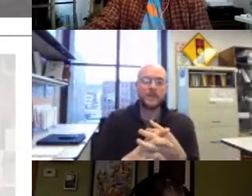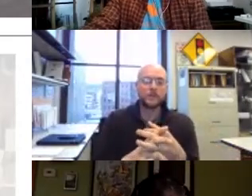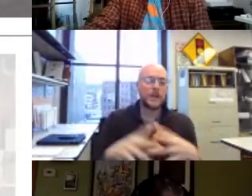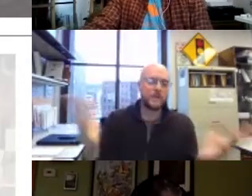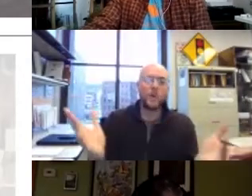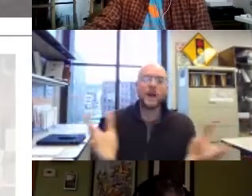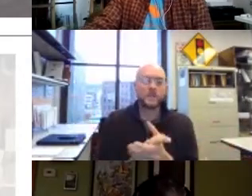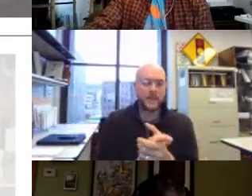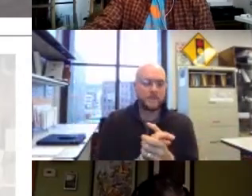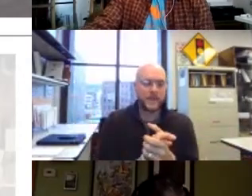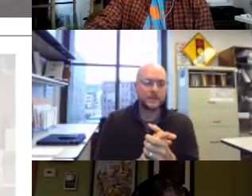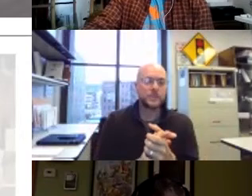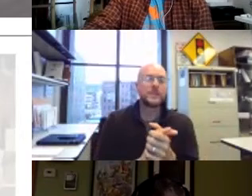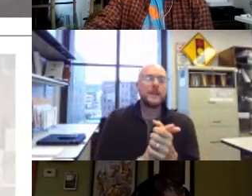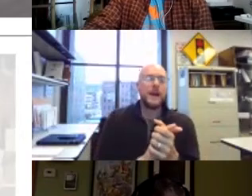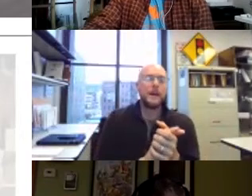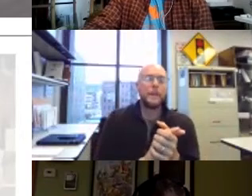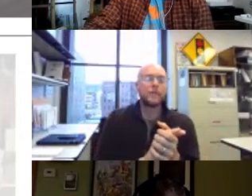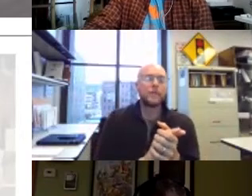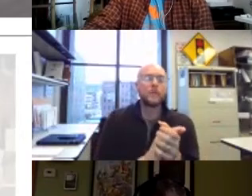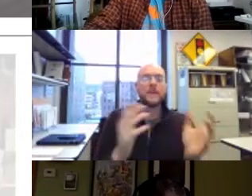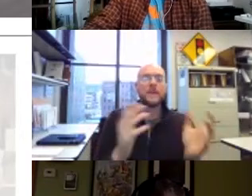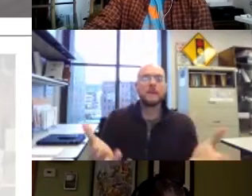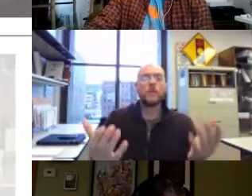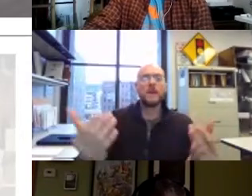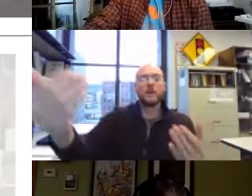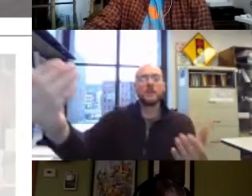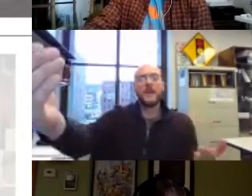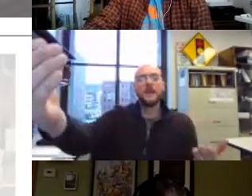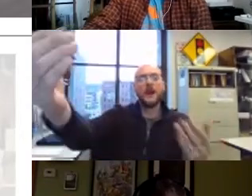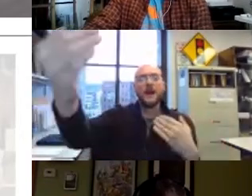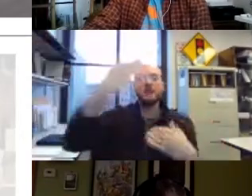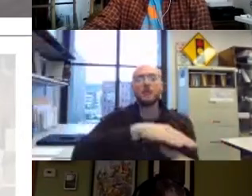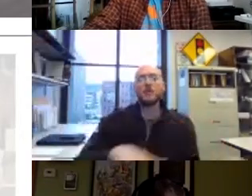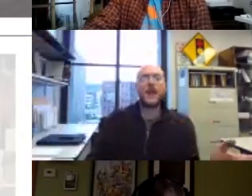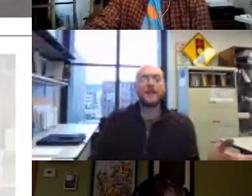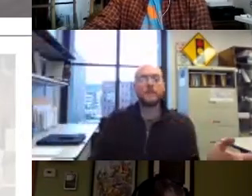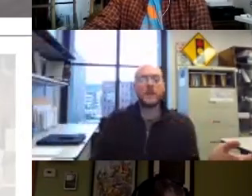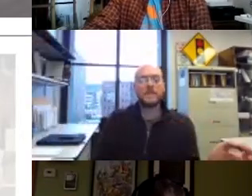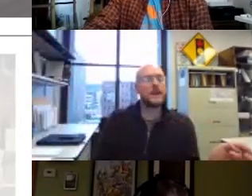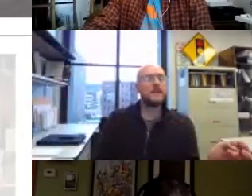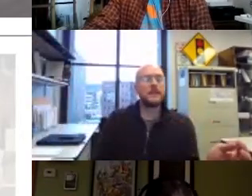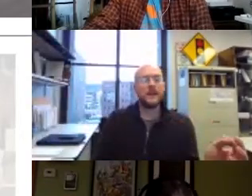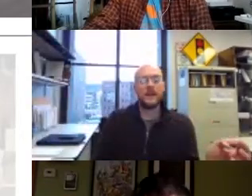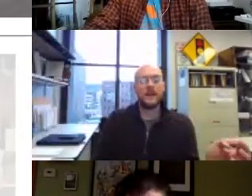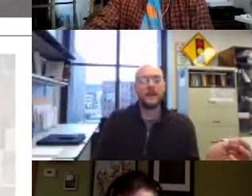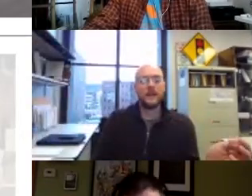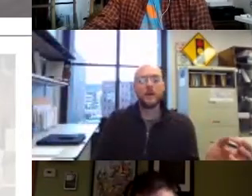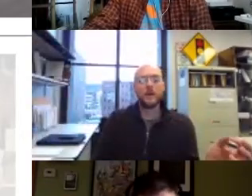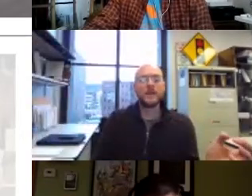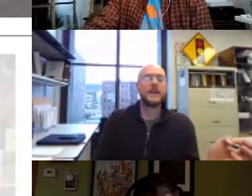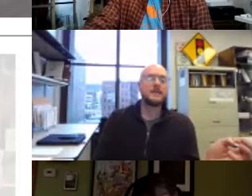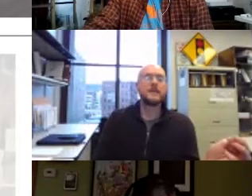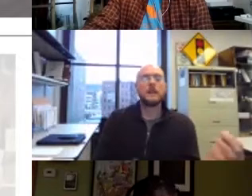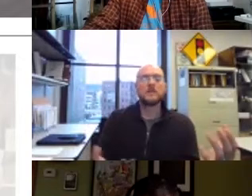both drivers, walkers, and bikers. Here we also then no longer have parking demand